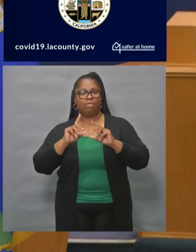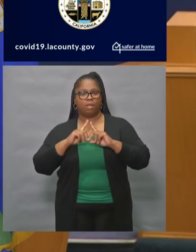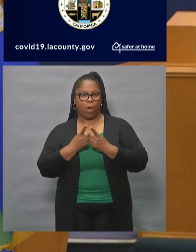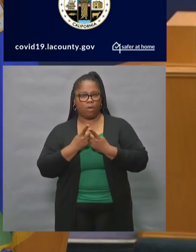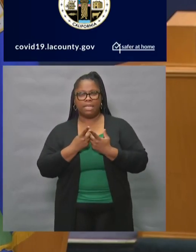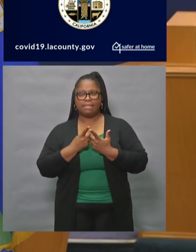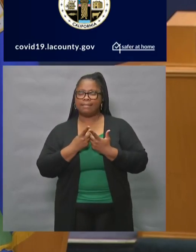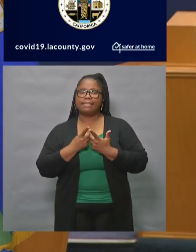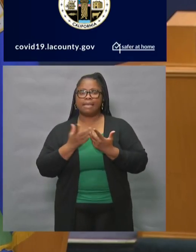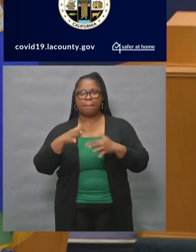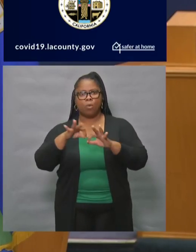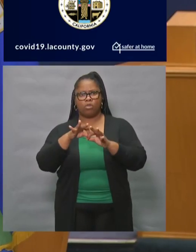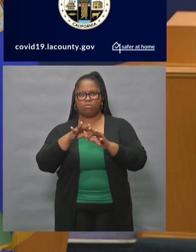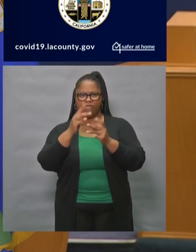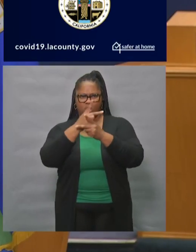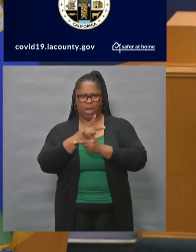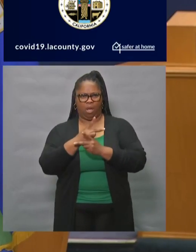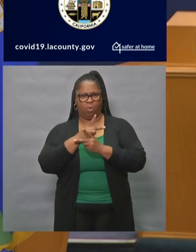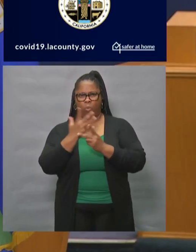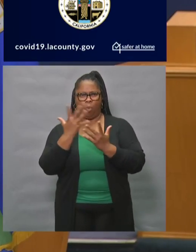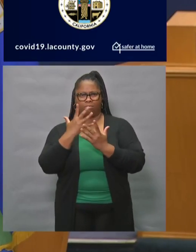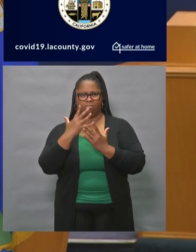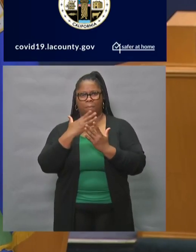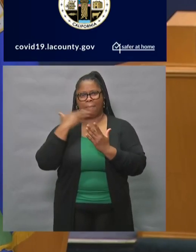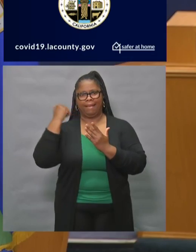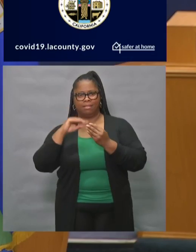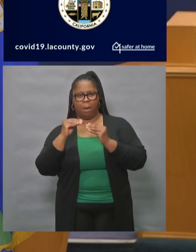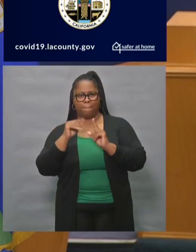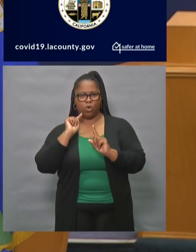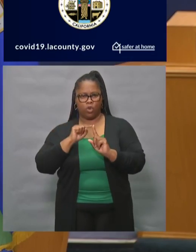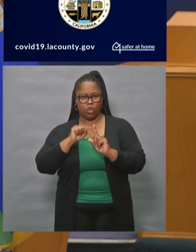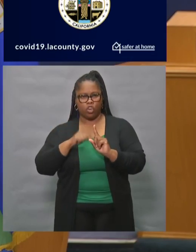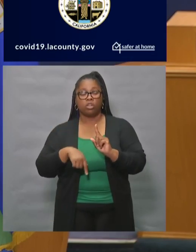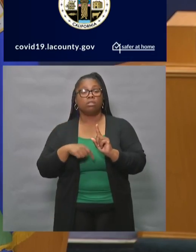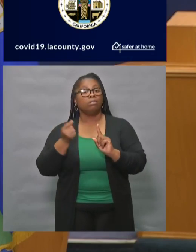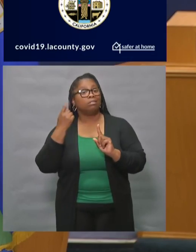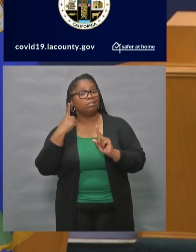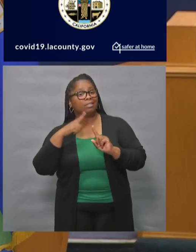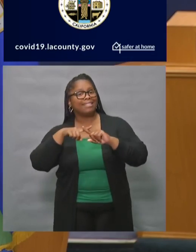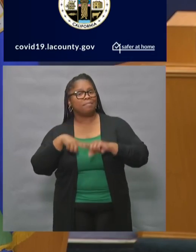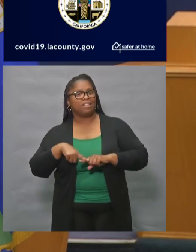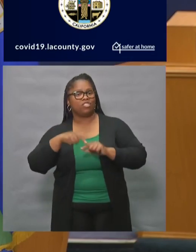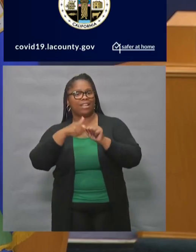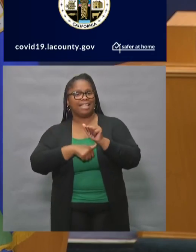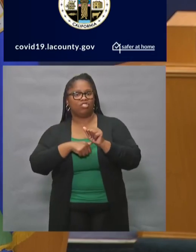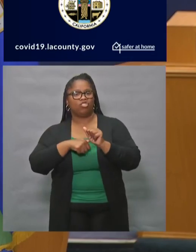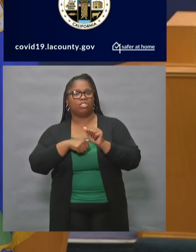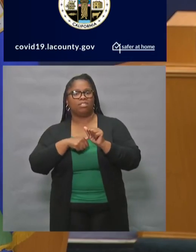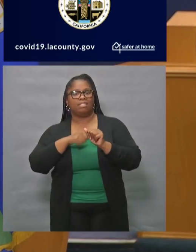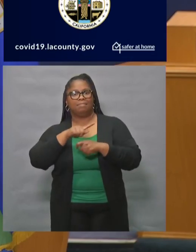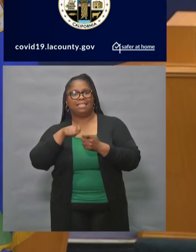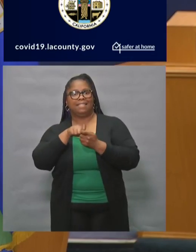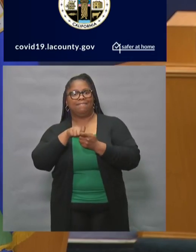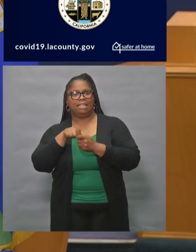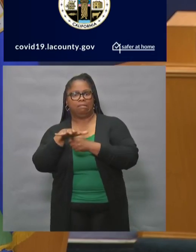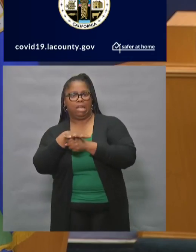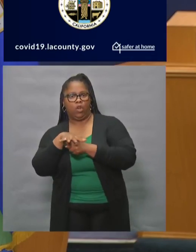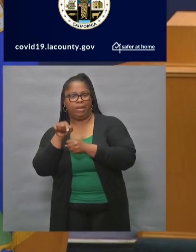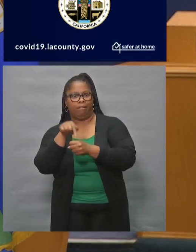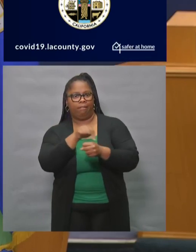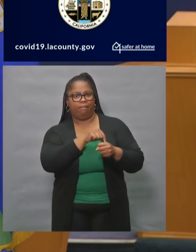what the optimal number is. As with all things, it's going to depend on the specific demographics of a local area. So whatever is the number